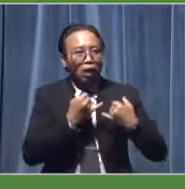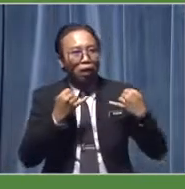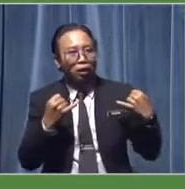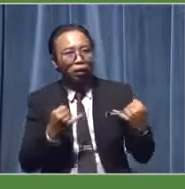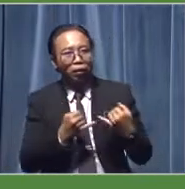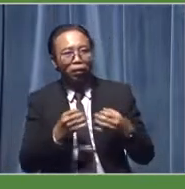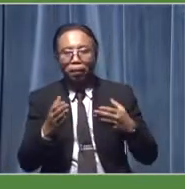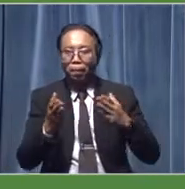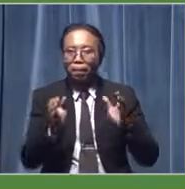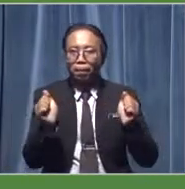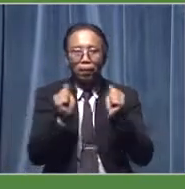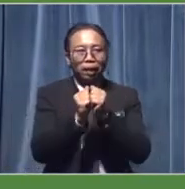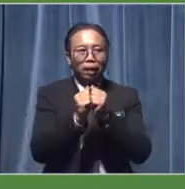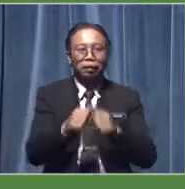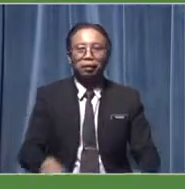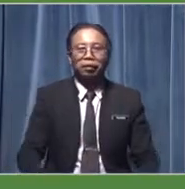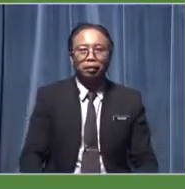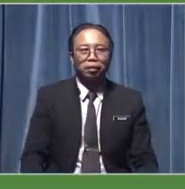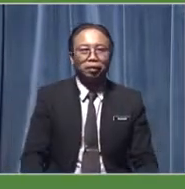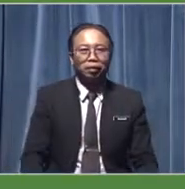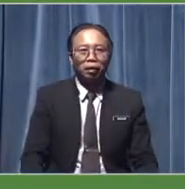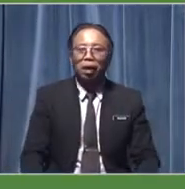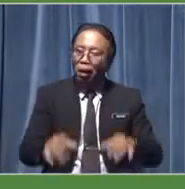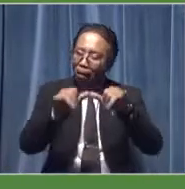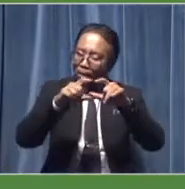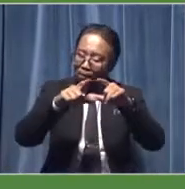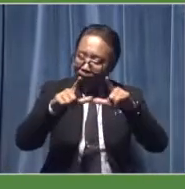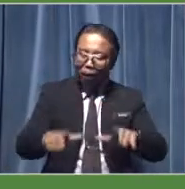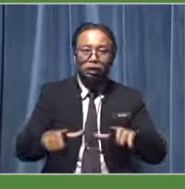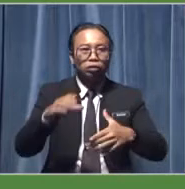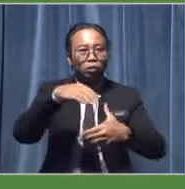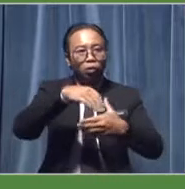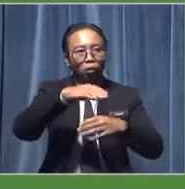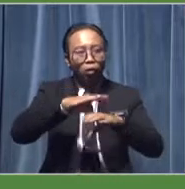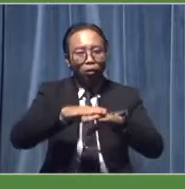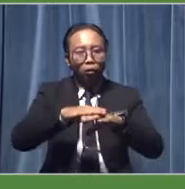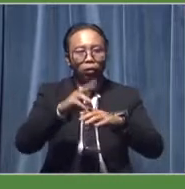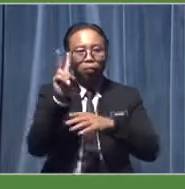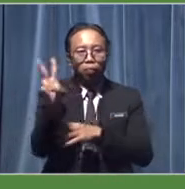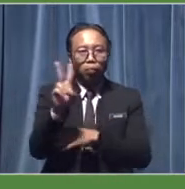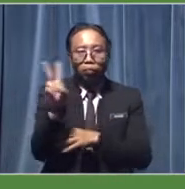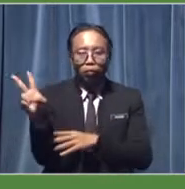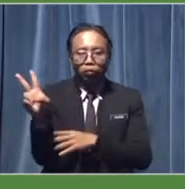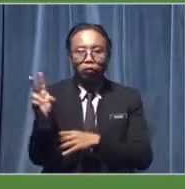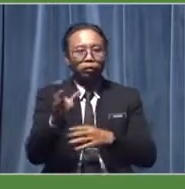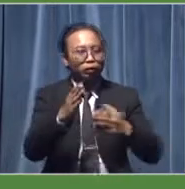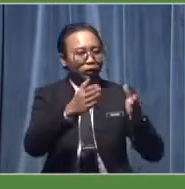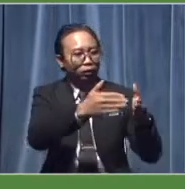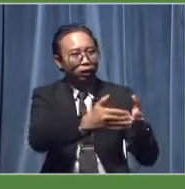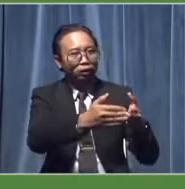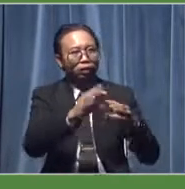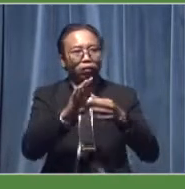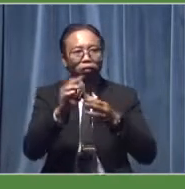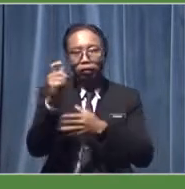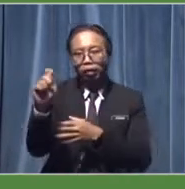bipedals that are placed on both sides of the victim's